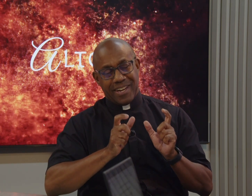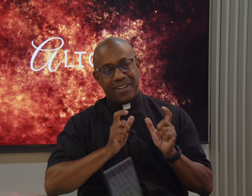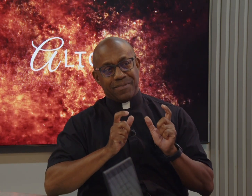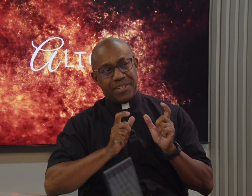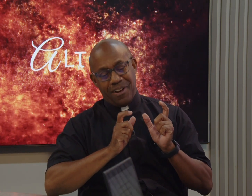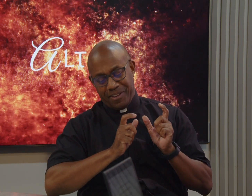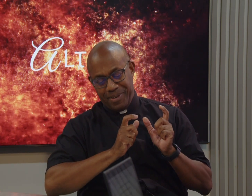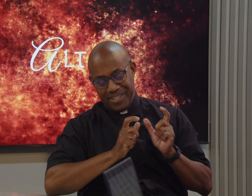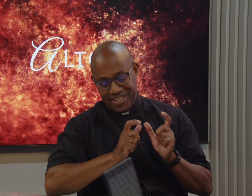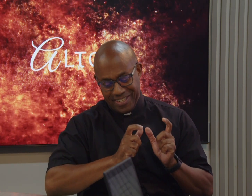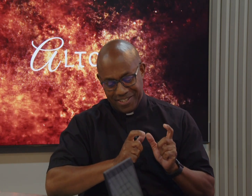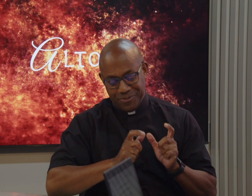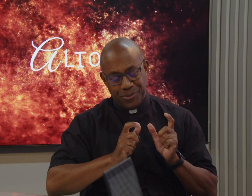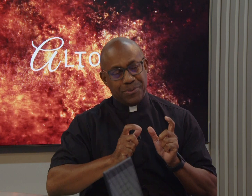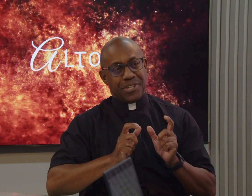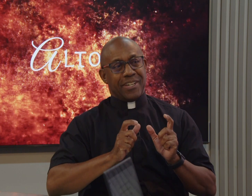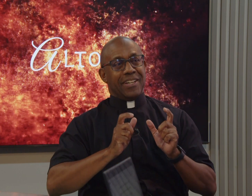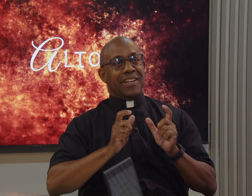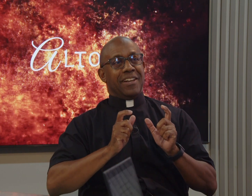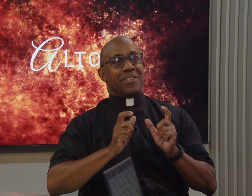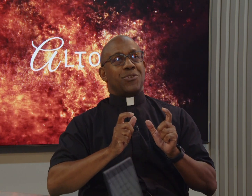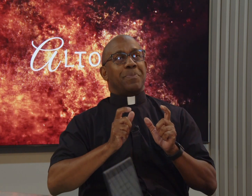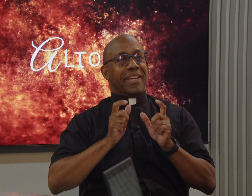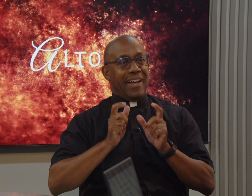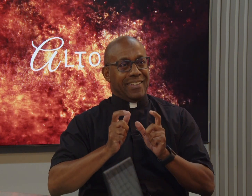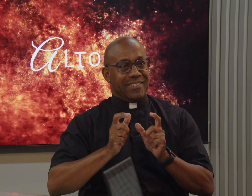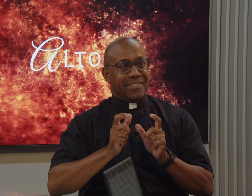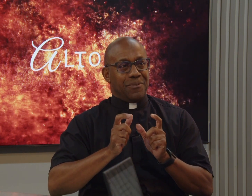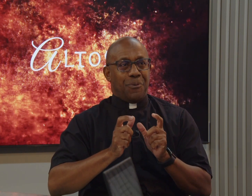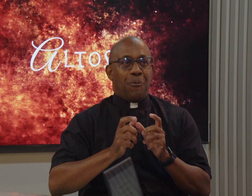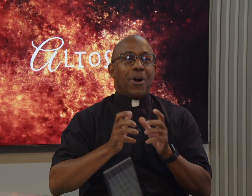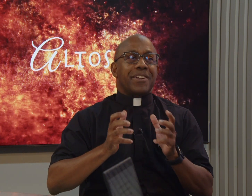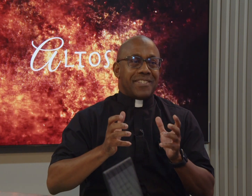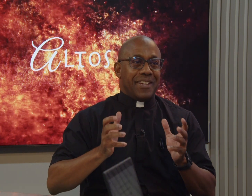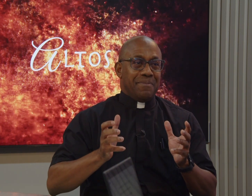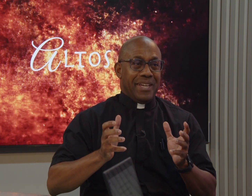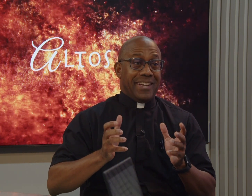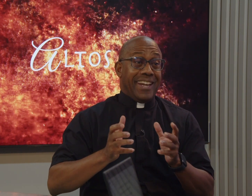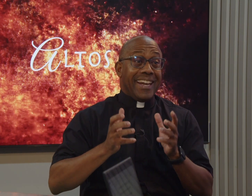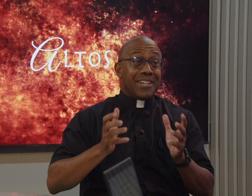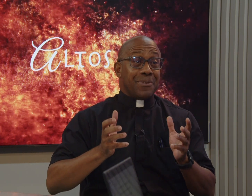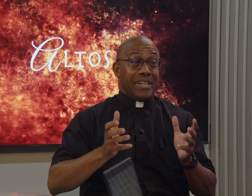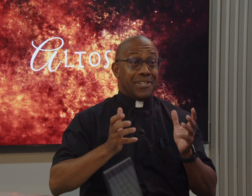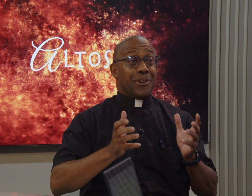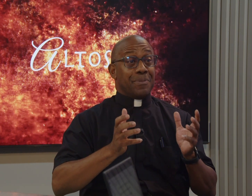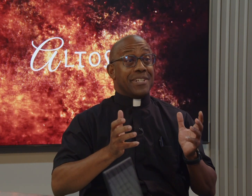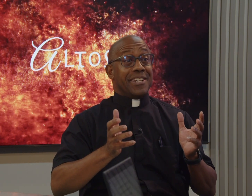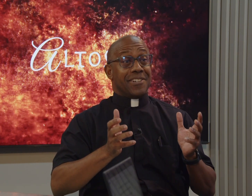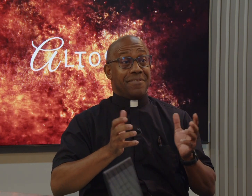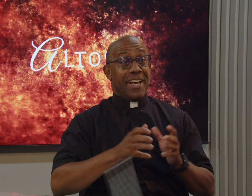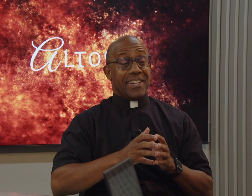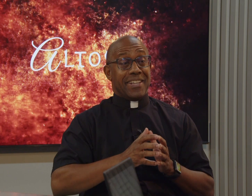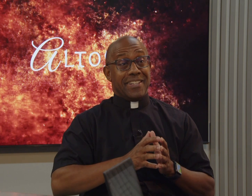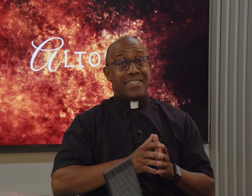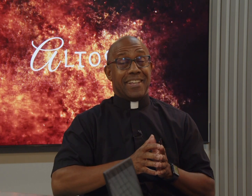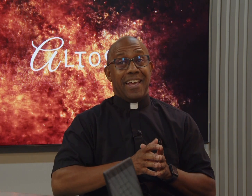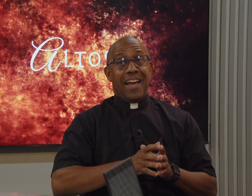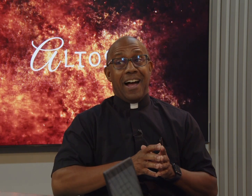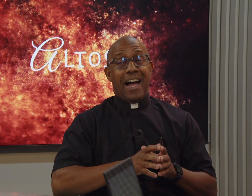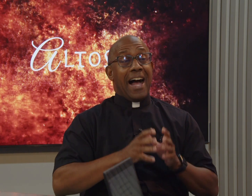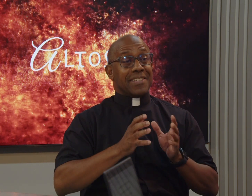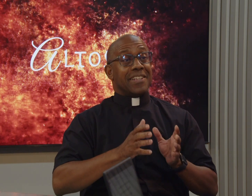document. So the title of the document is Fiducia Supplicans. What does that mean? The literal interpretation of that